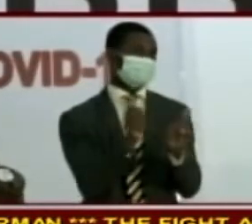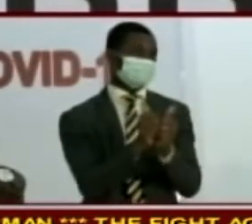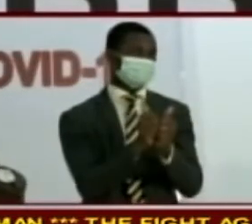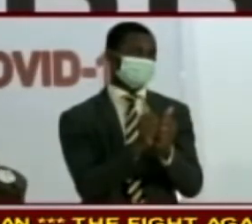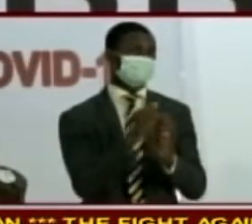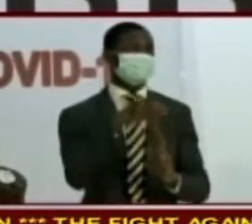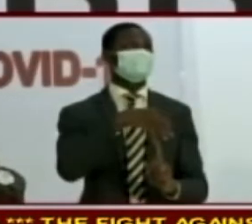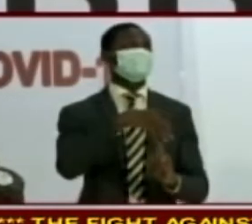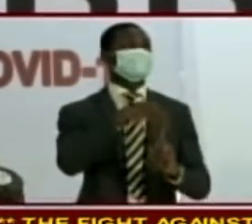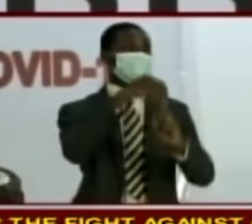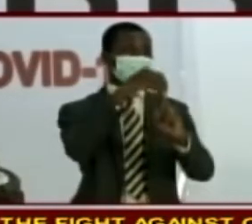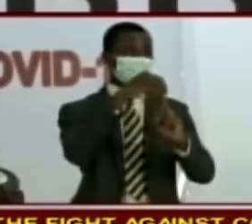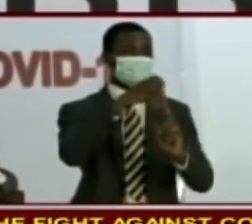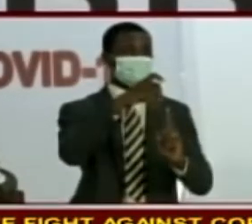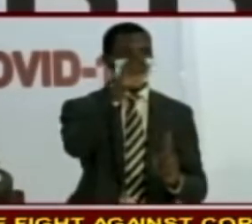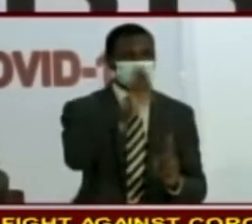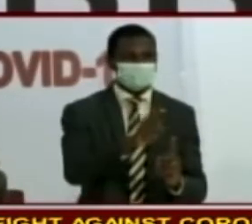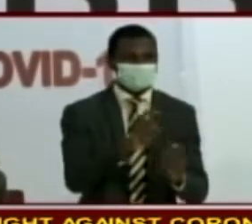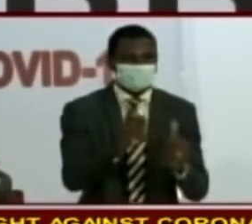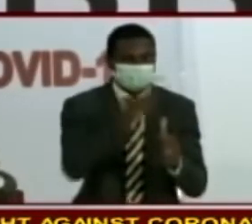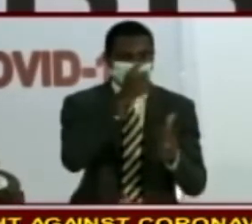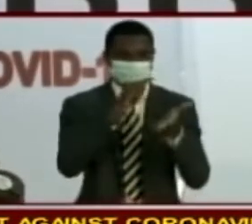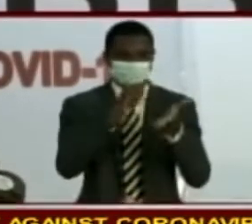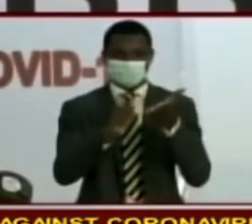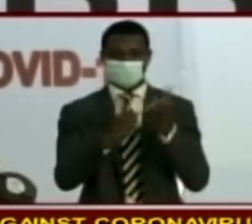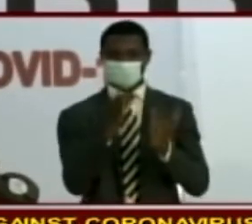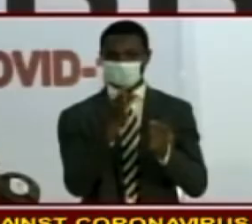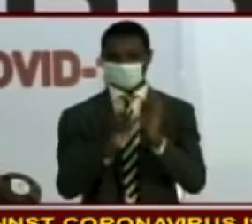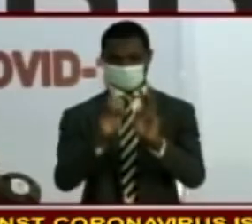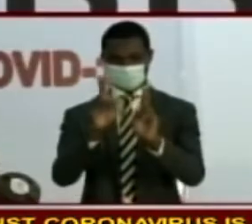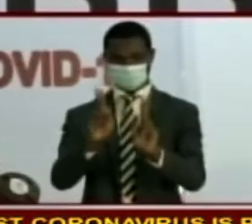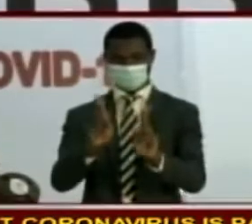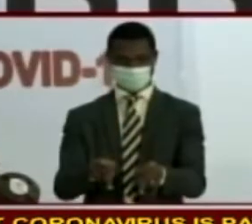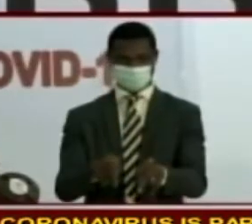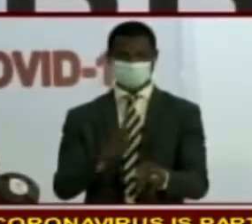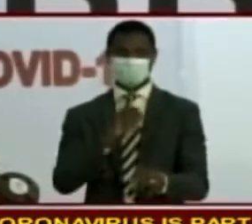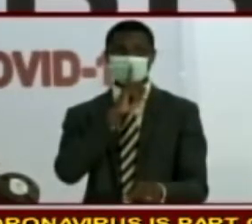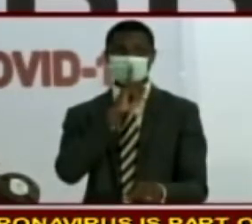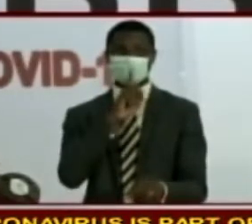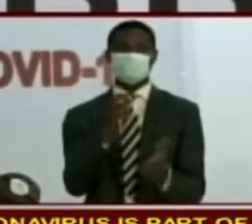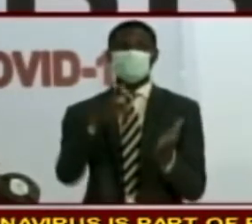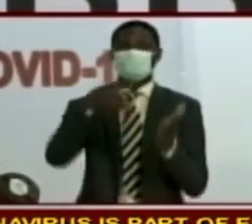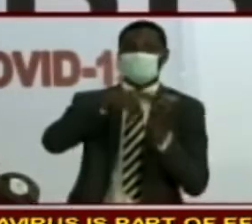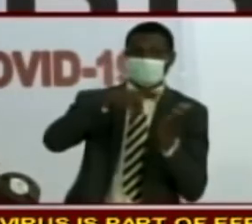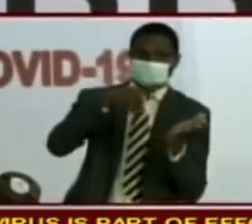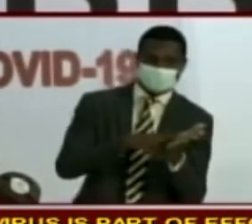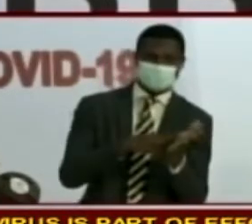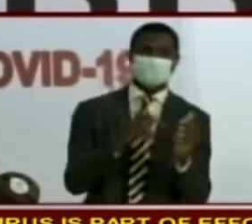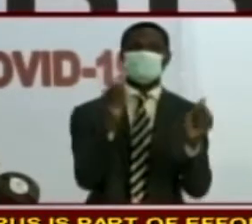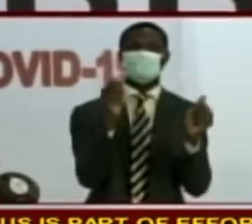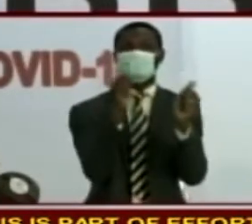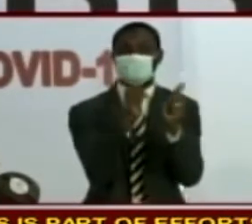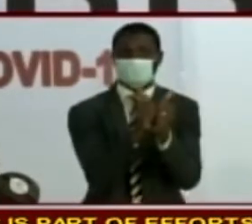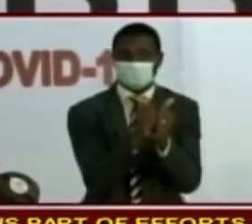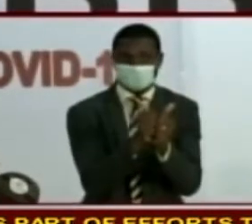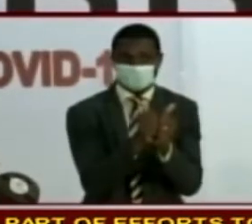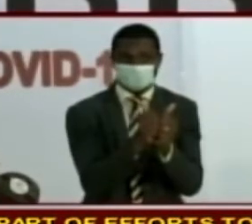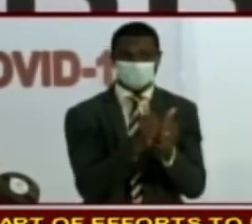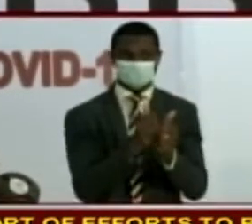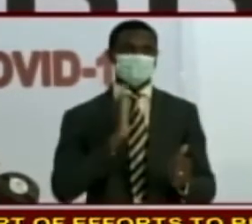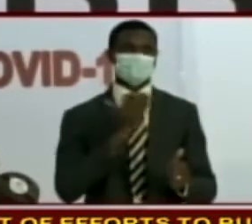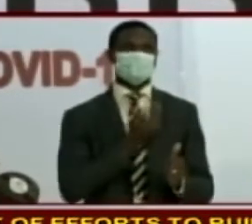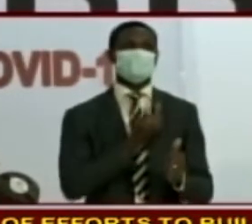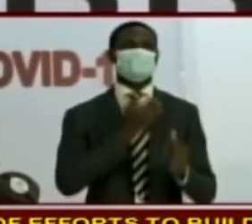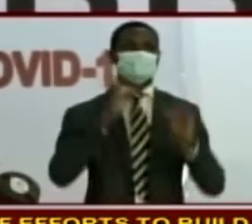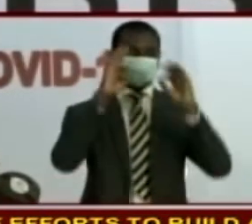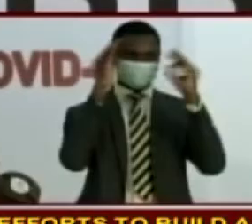jami'o'i, amma tambayan za ka iya samun waɗansu ka biya su sai maka kuma suna cajan kuɗi da yawa. To kuɗi ba yanda za mu